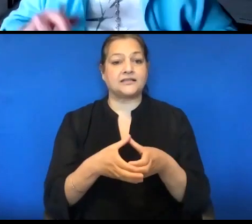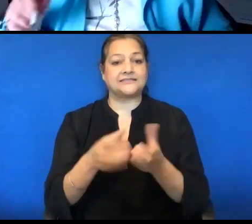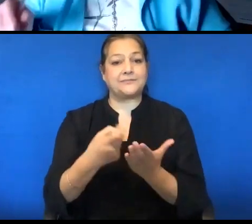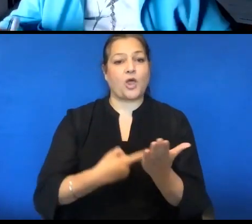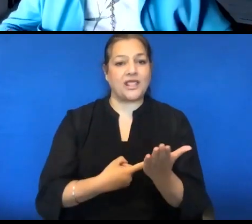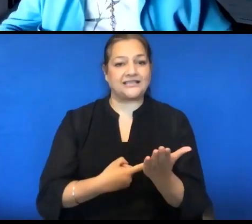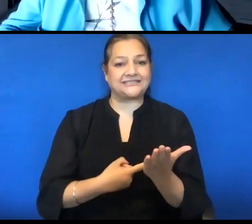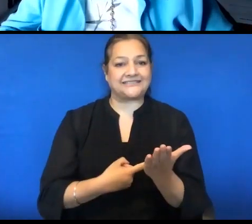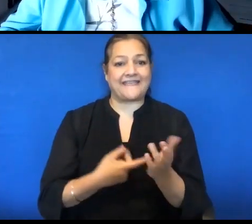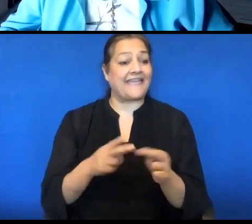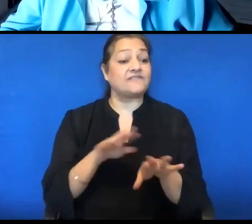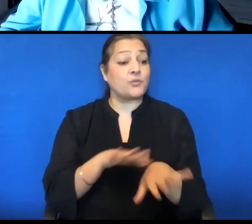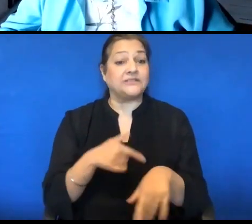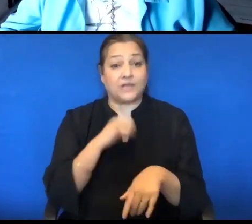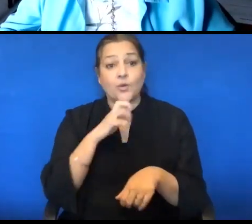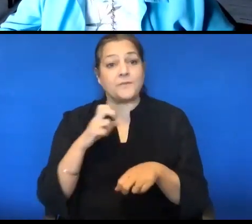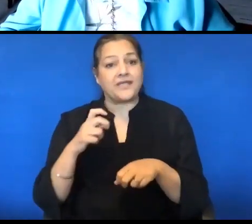it.